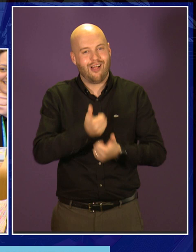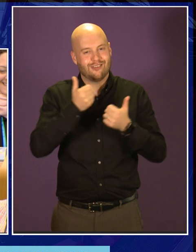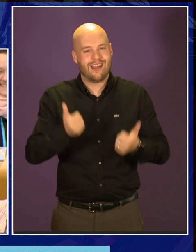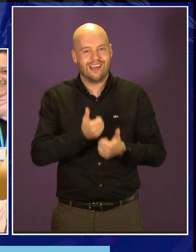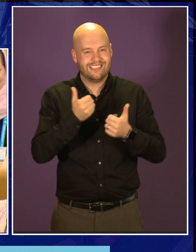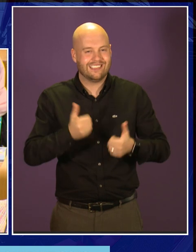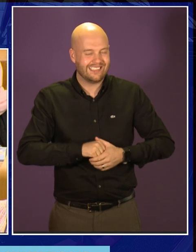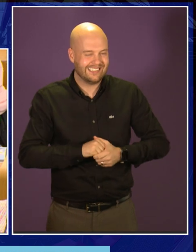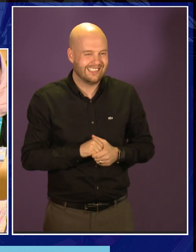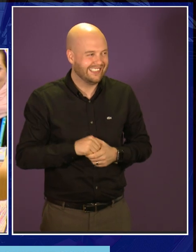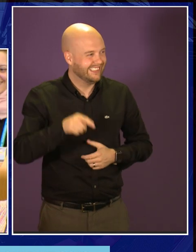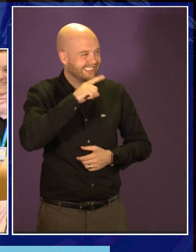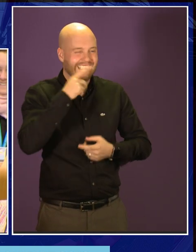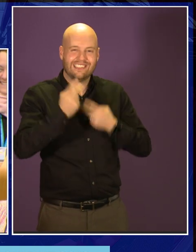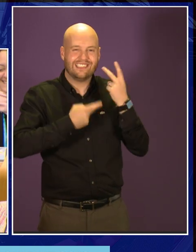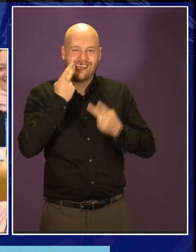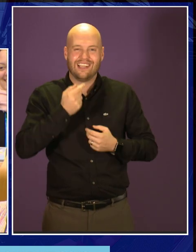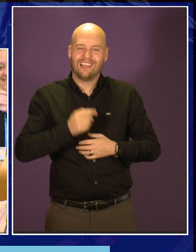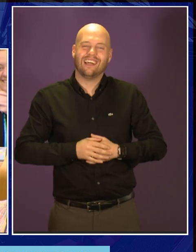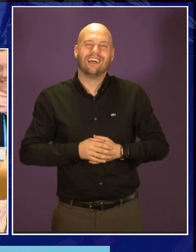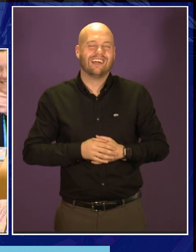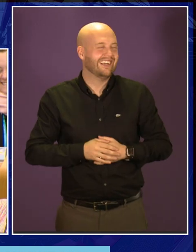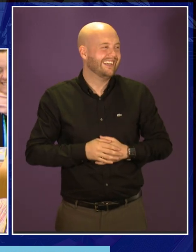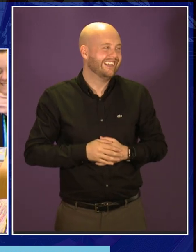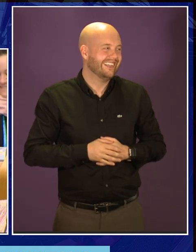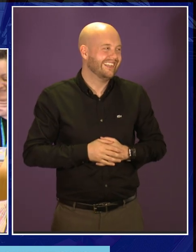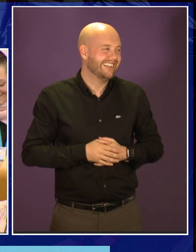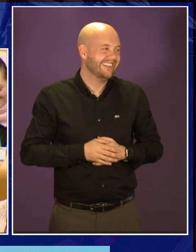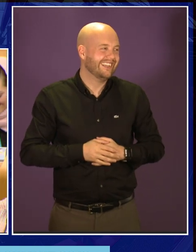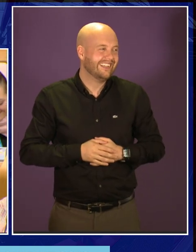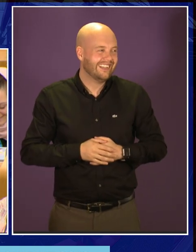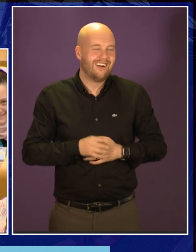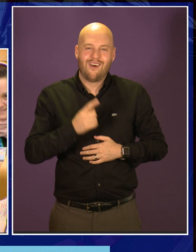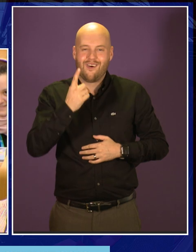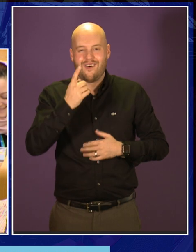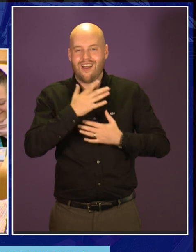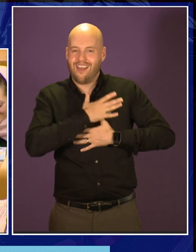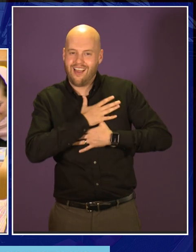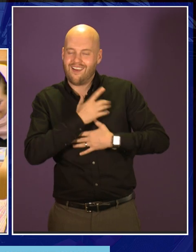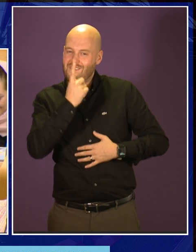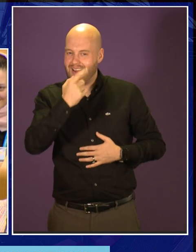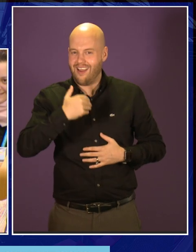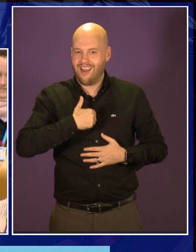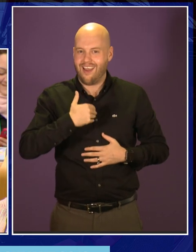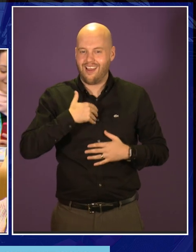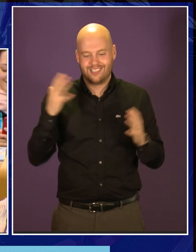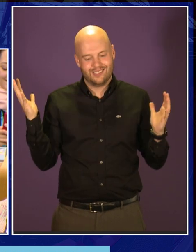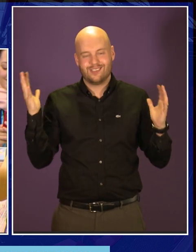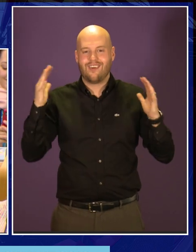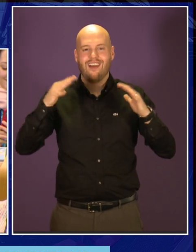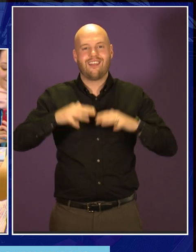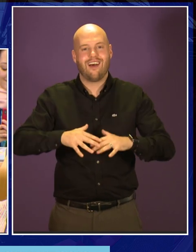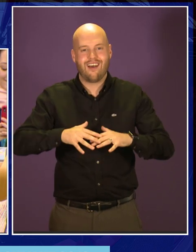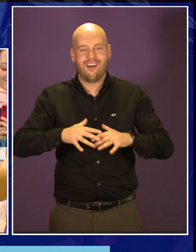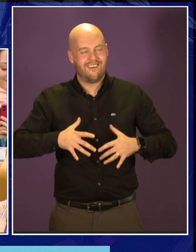let's sing it. One love, one heart, let's get